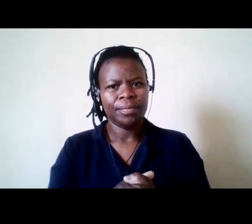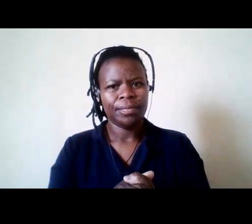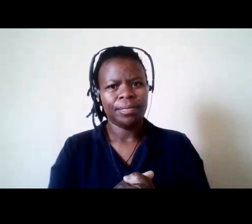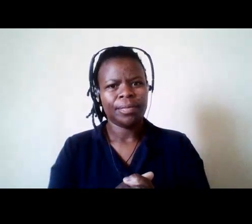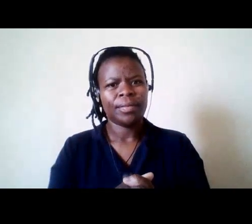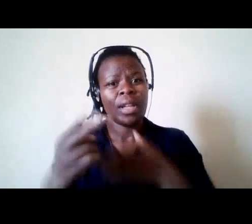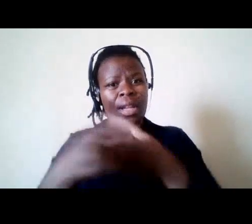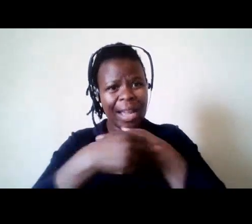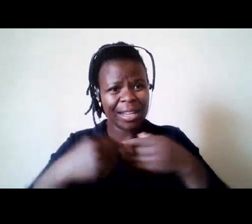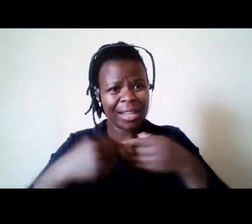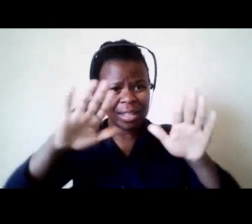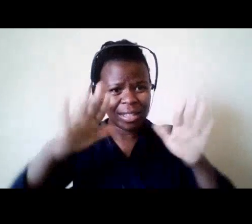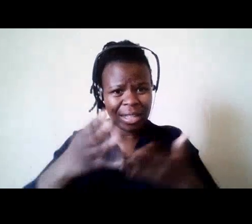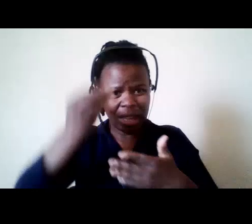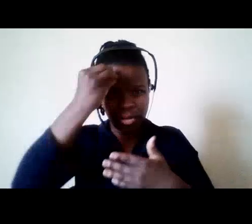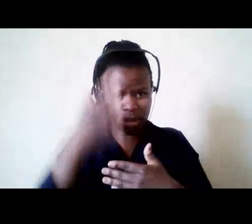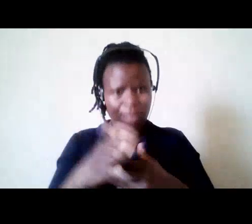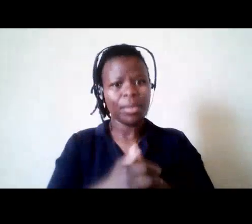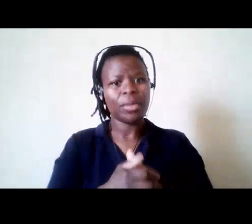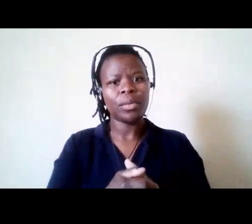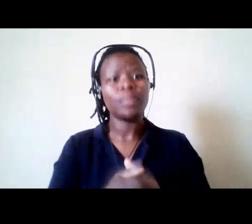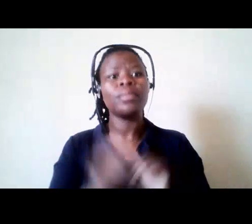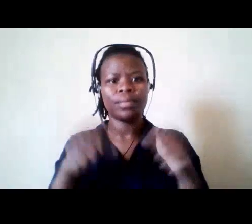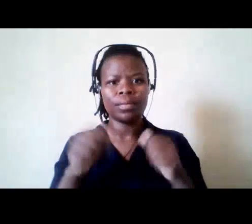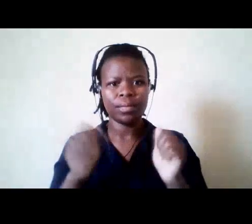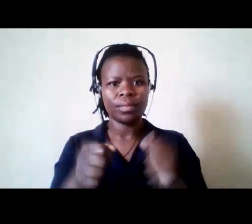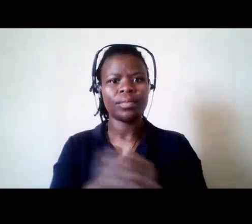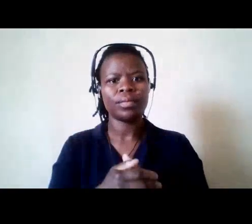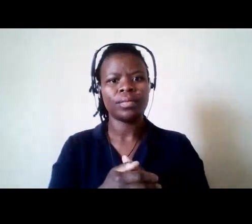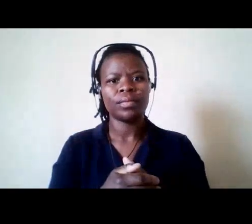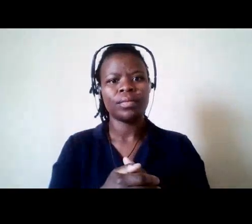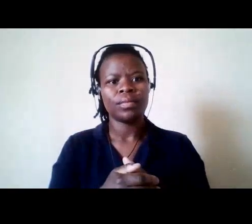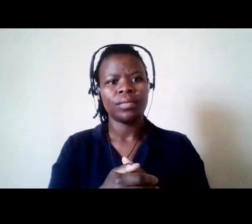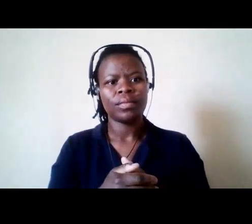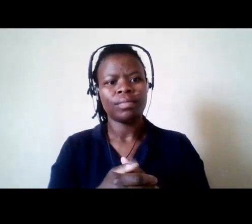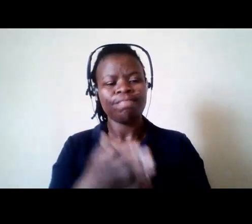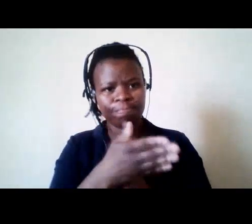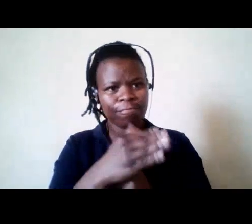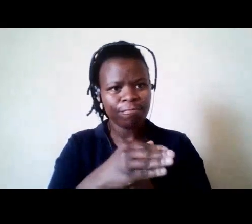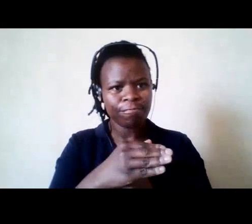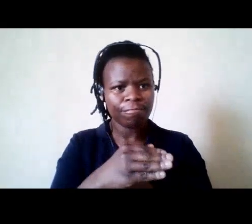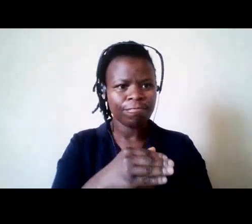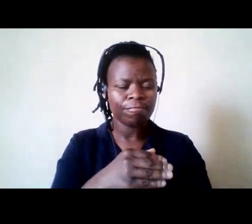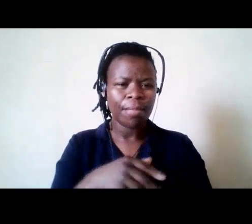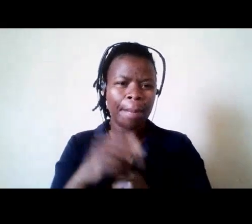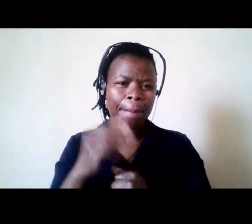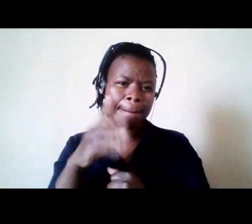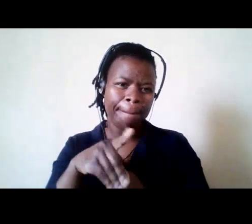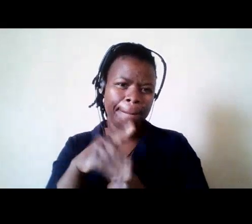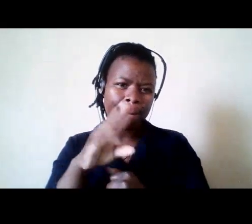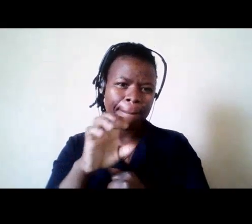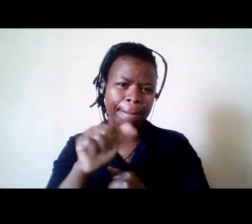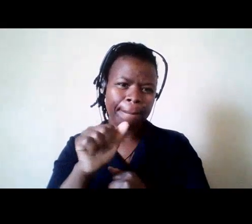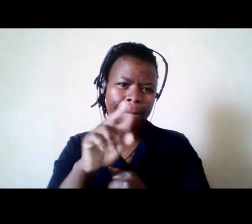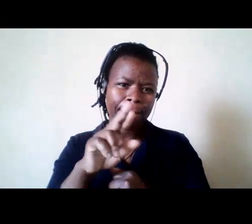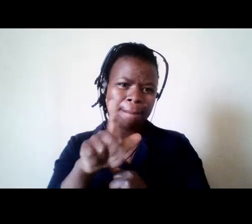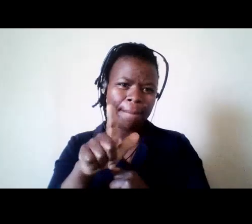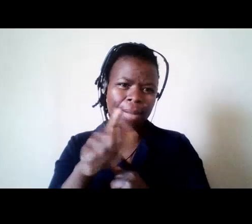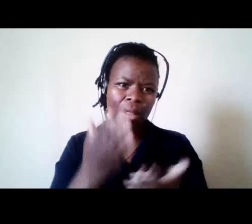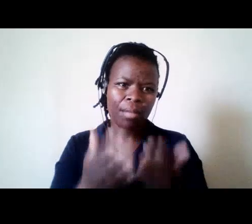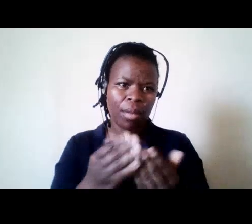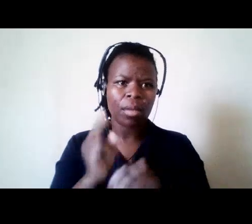Okay. And also, I think you're interrogating the criteria or the method in which they are